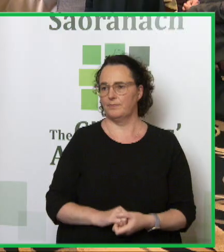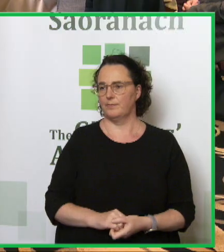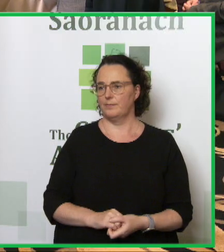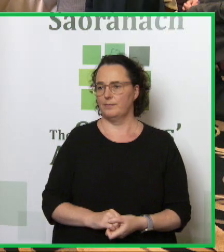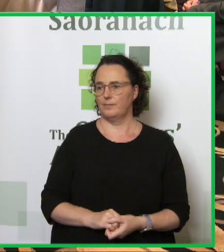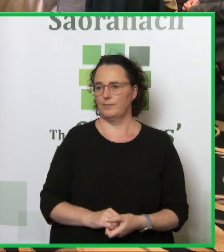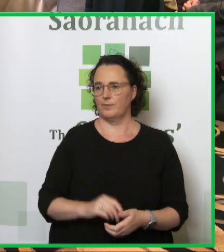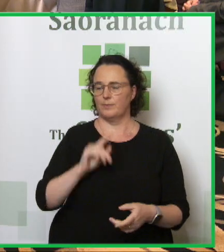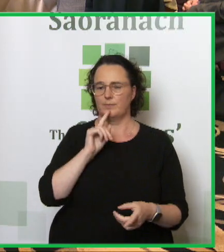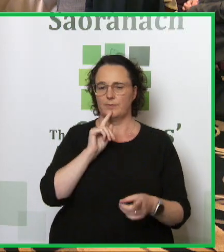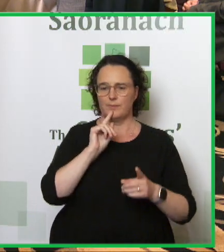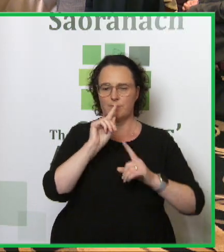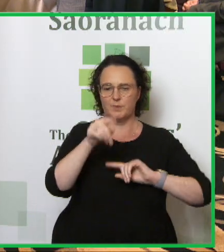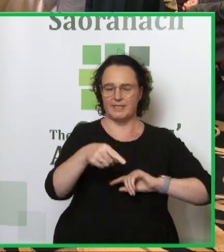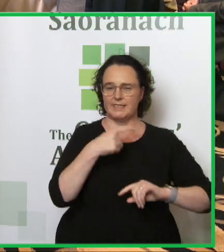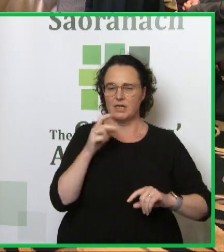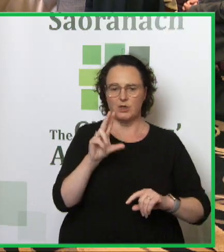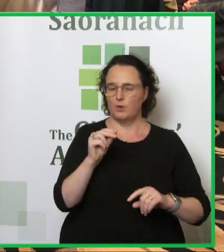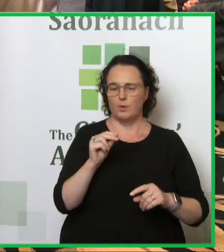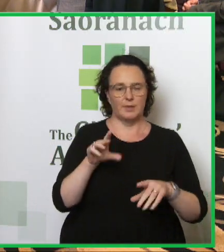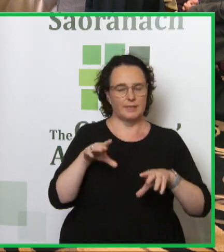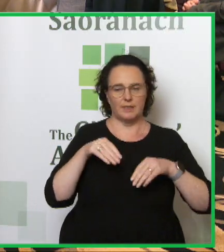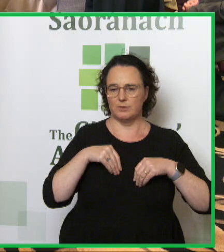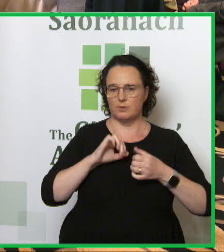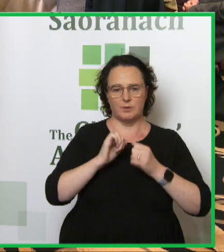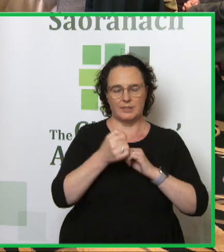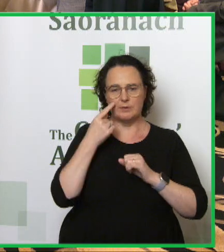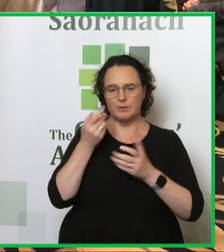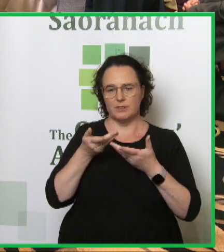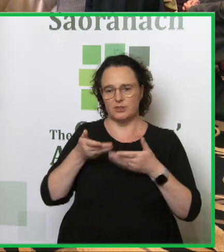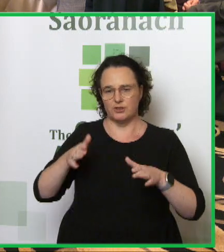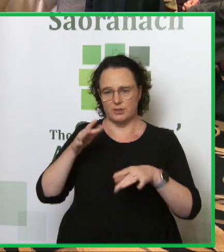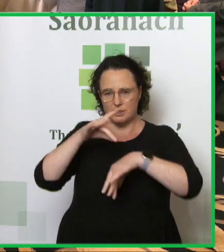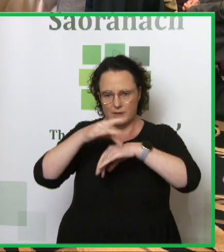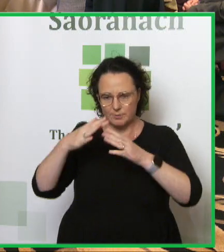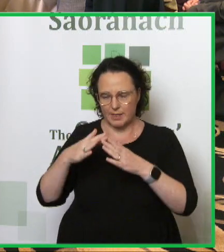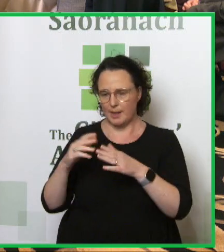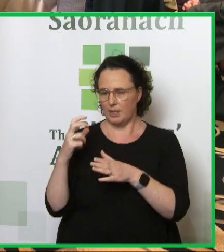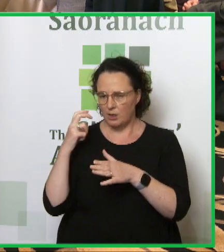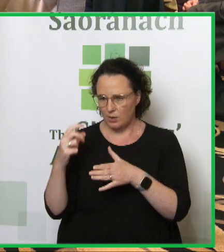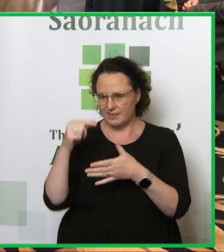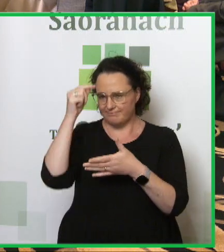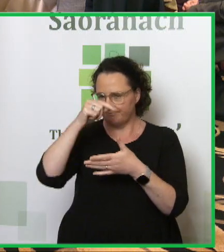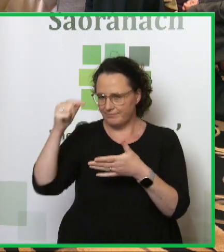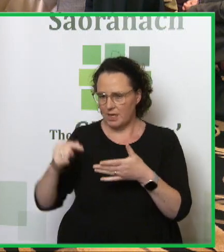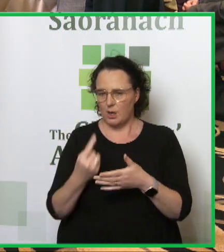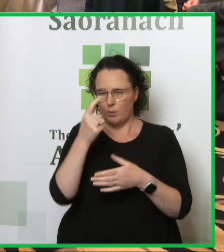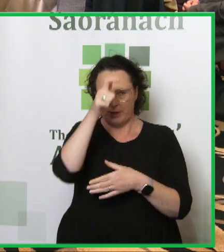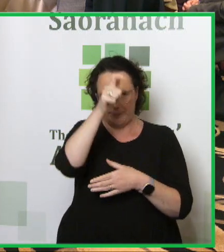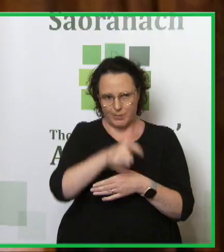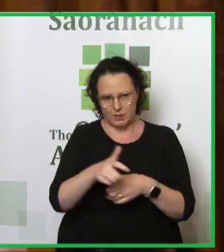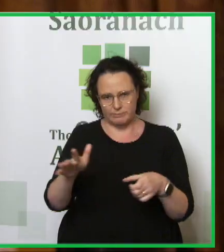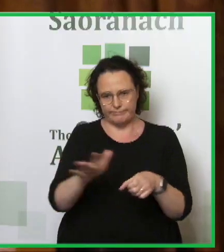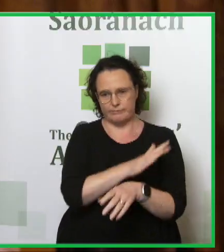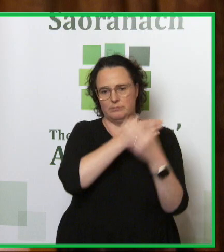takes responsibility. Yeah. We see this continually with the Children's Hospital, we see it with Lewis, everything. So one person